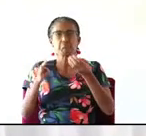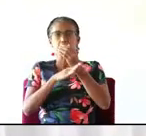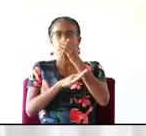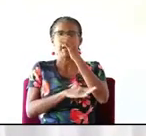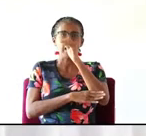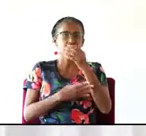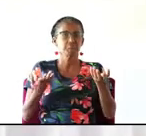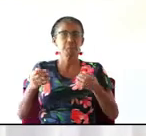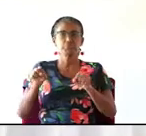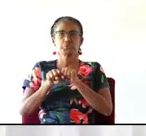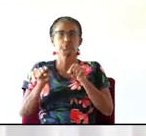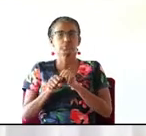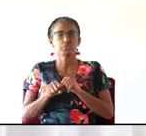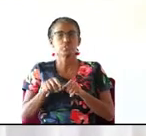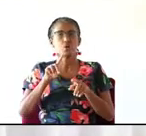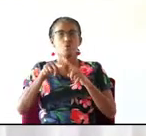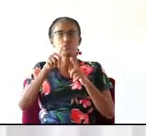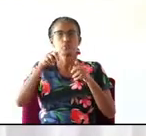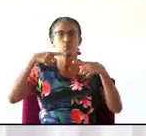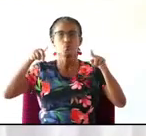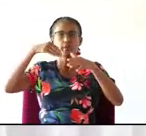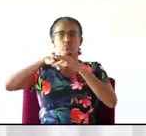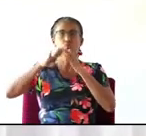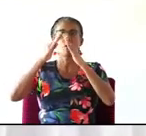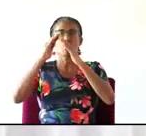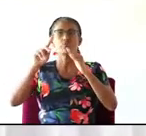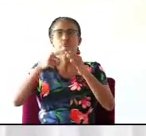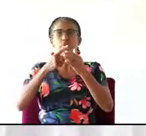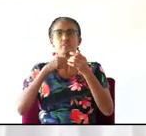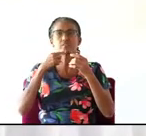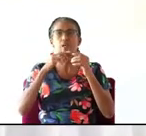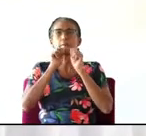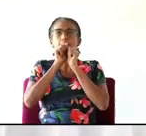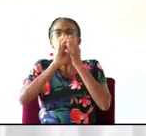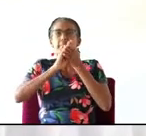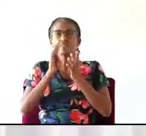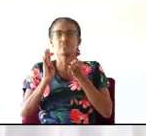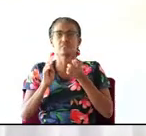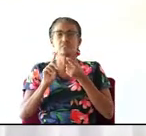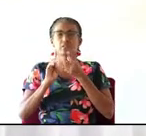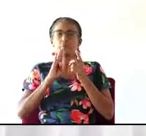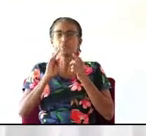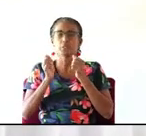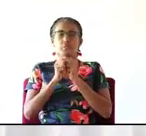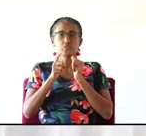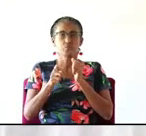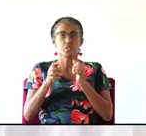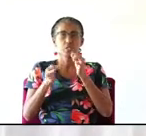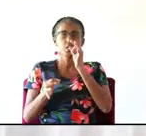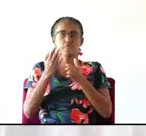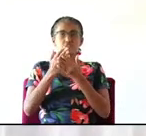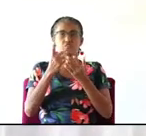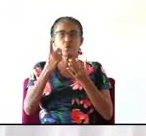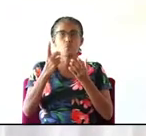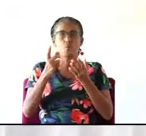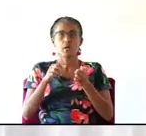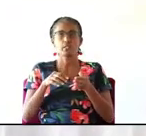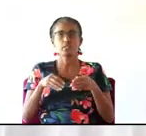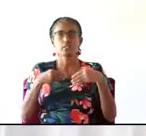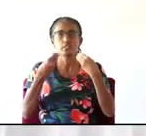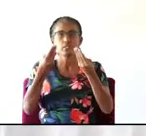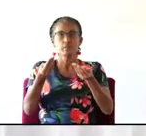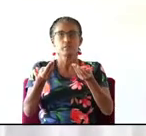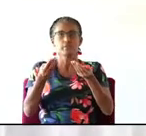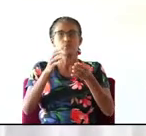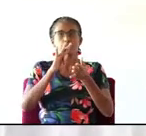on the road. When you enter a house, first say, 'Peace to this house.' If someone who promotes peace is there, your peace will rest on